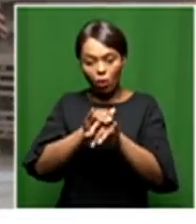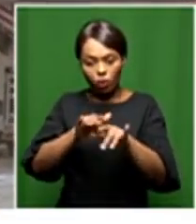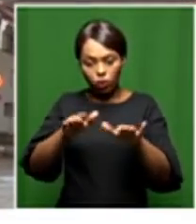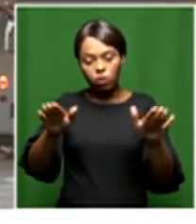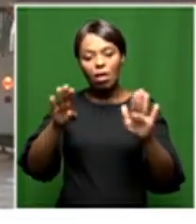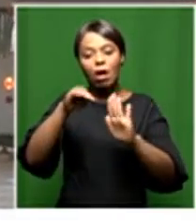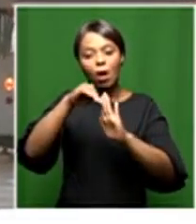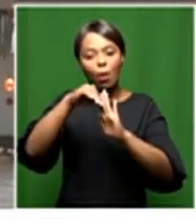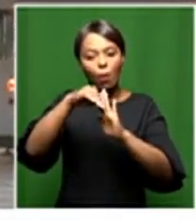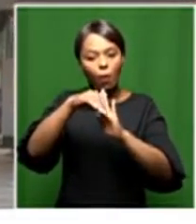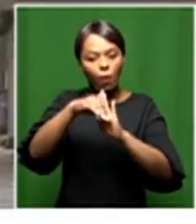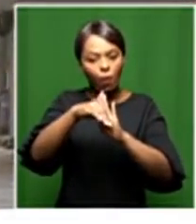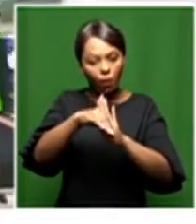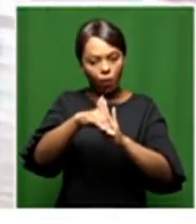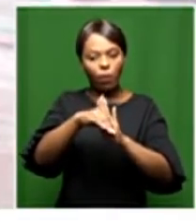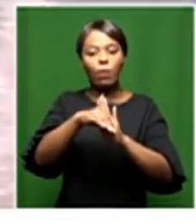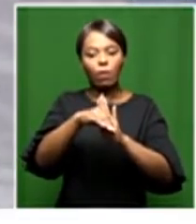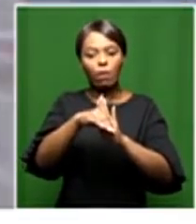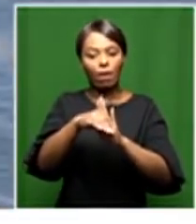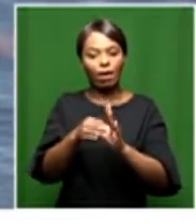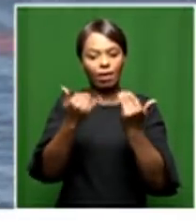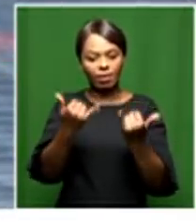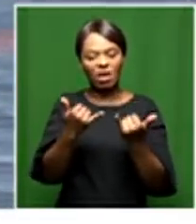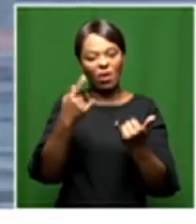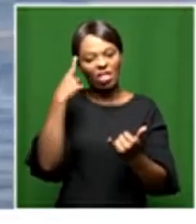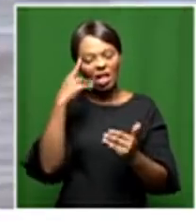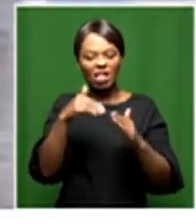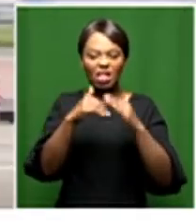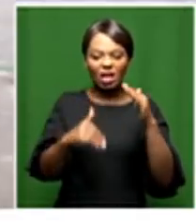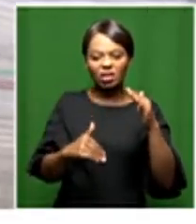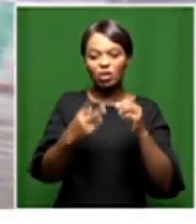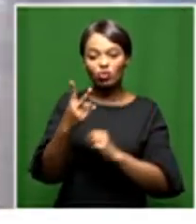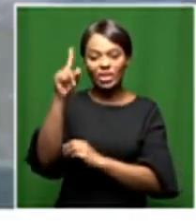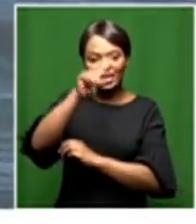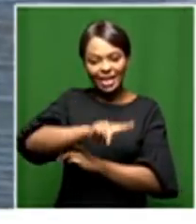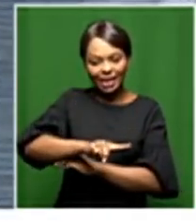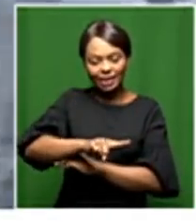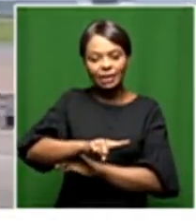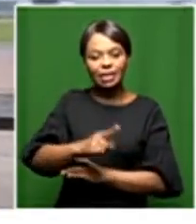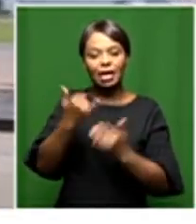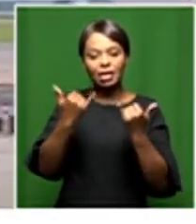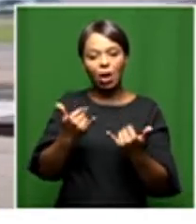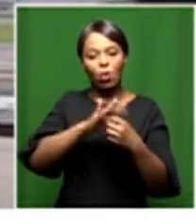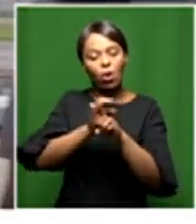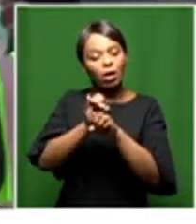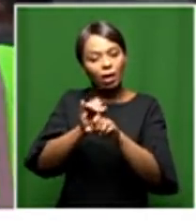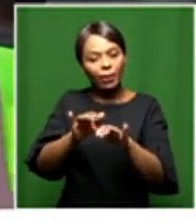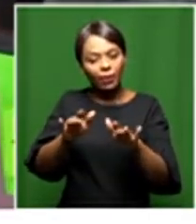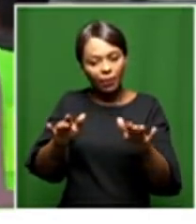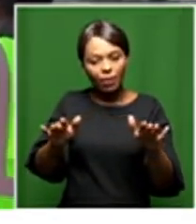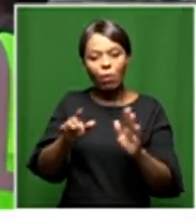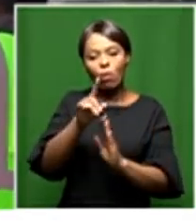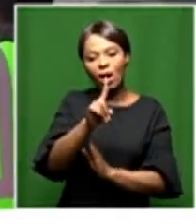dramatically gone down. I think we saw yesterday about less than, for the past 2 days, actually, we have had less than